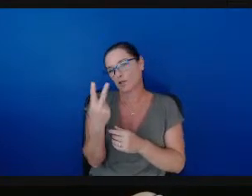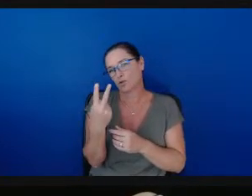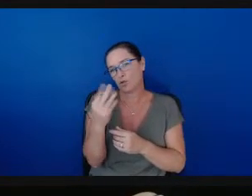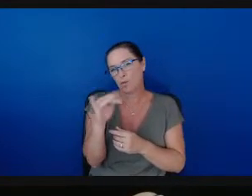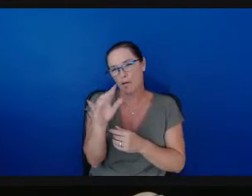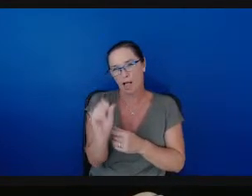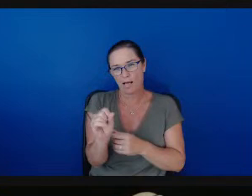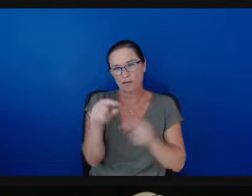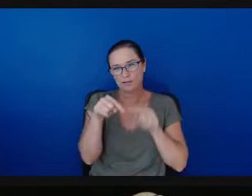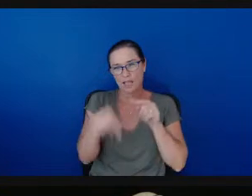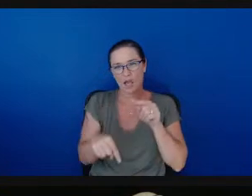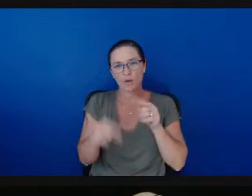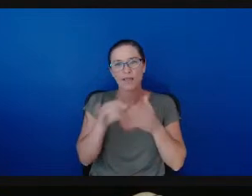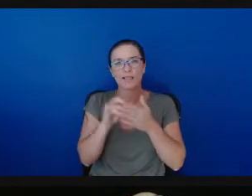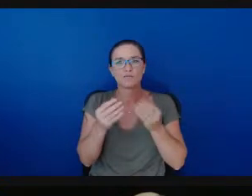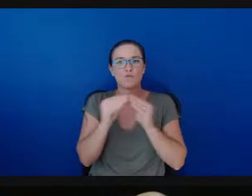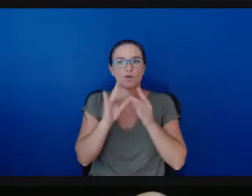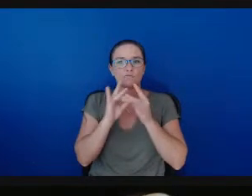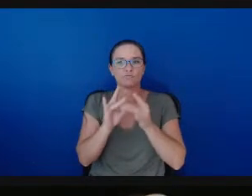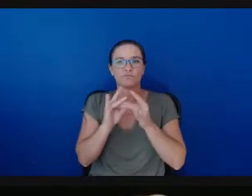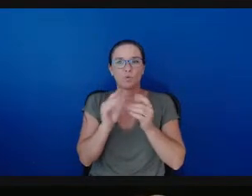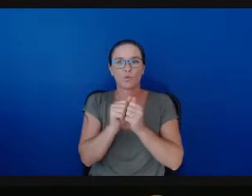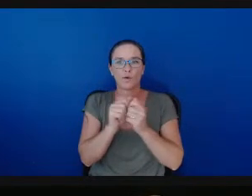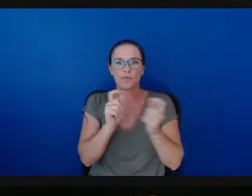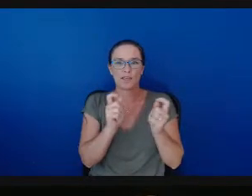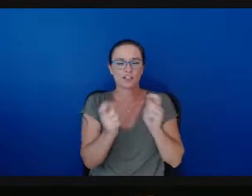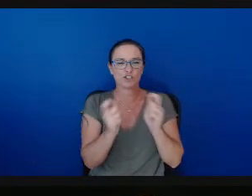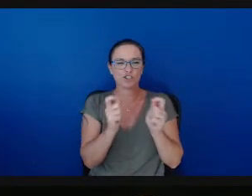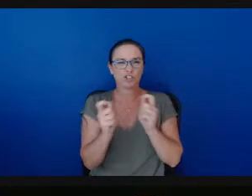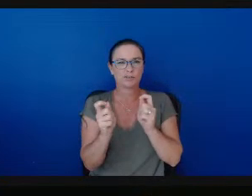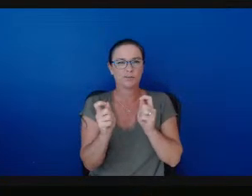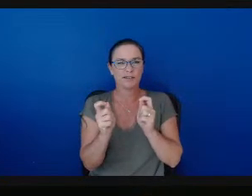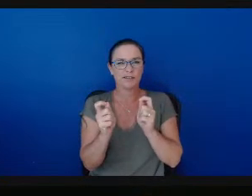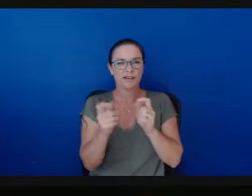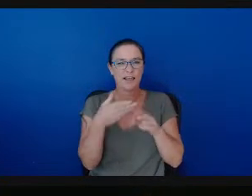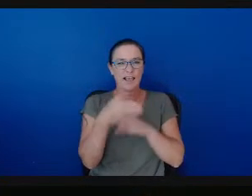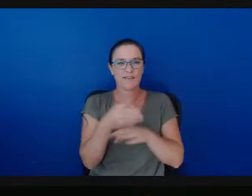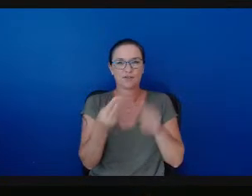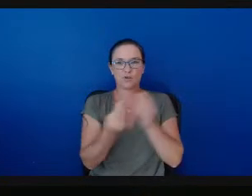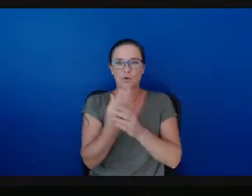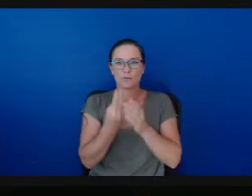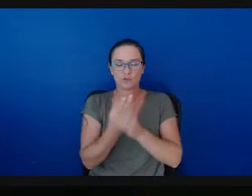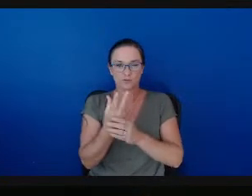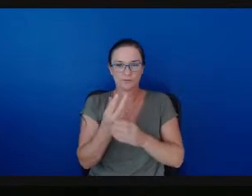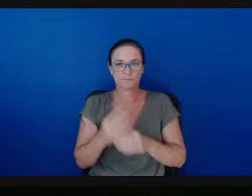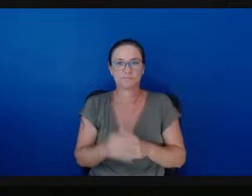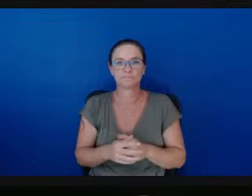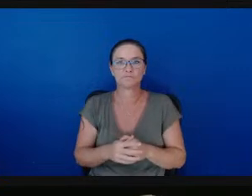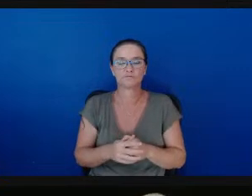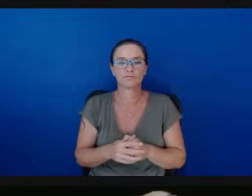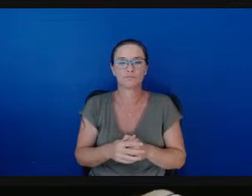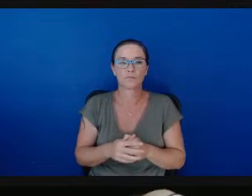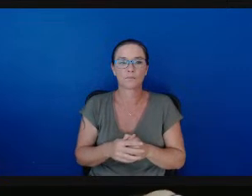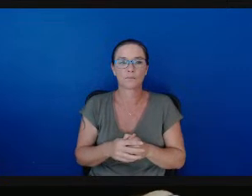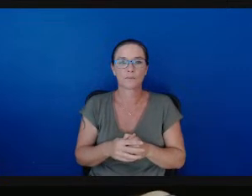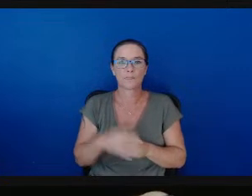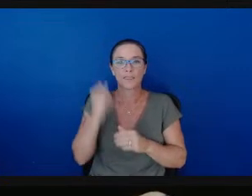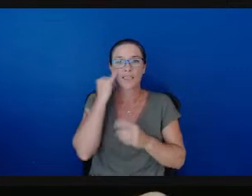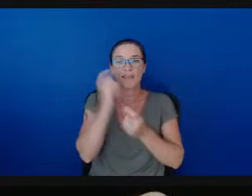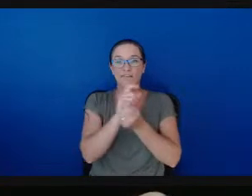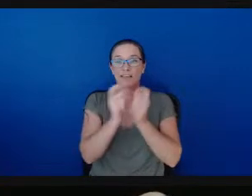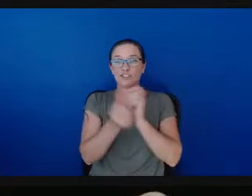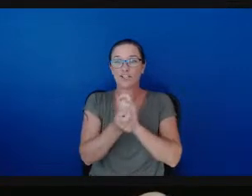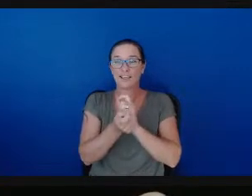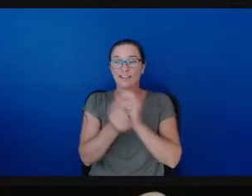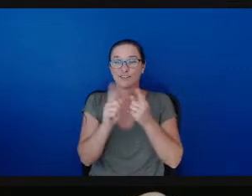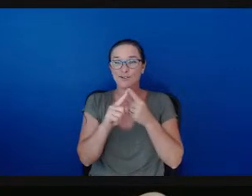we were seeing with the adjustment post-eruption onset. If I change my settings here, let's put it back